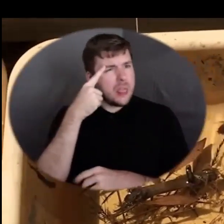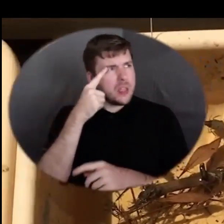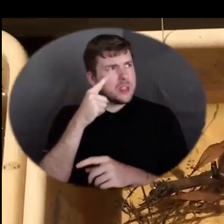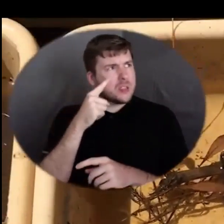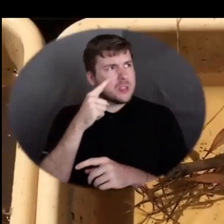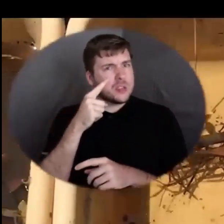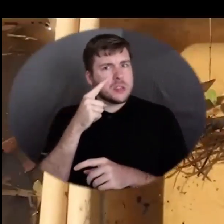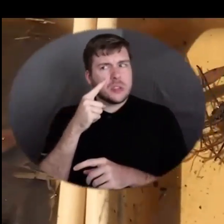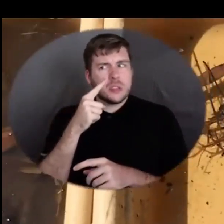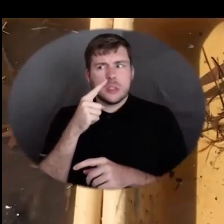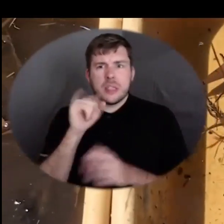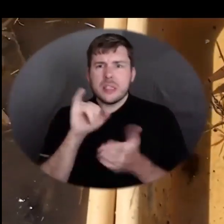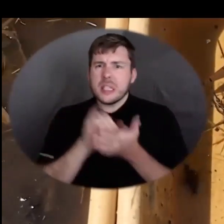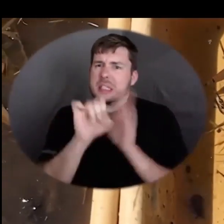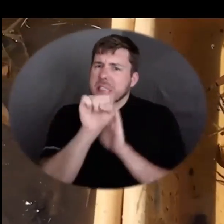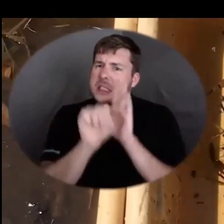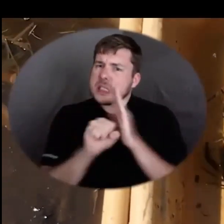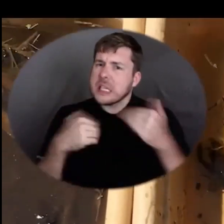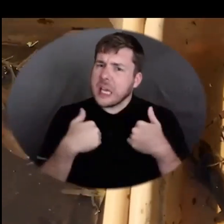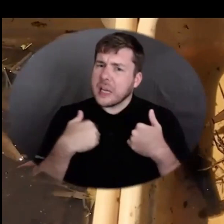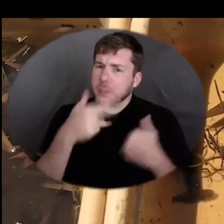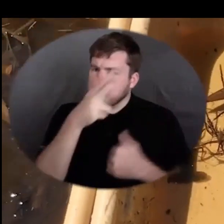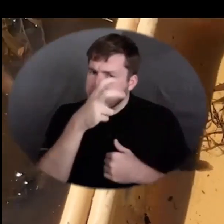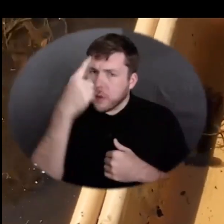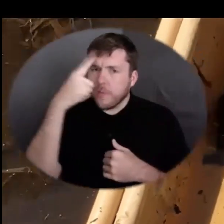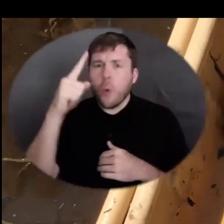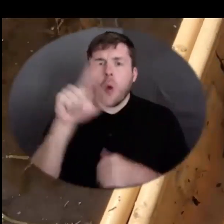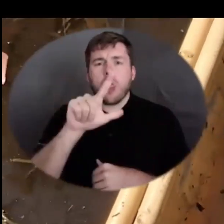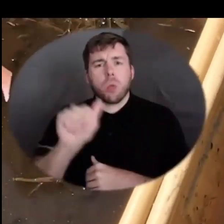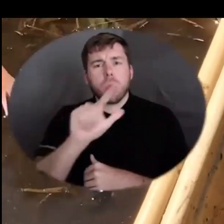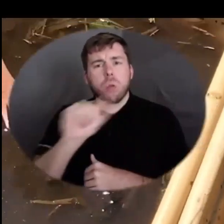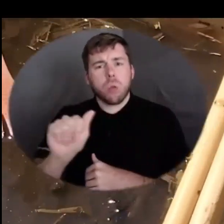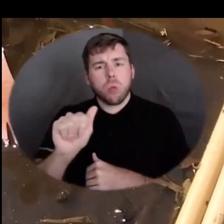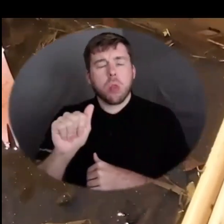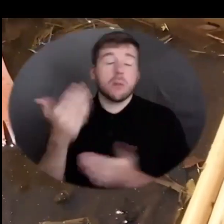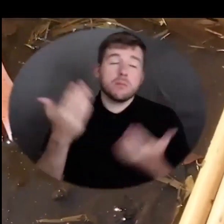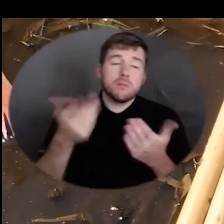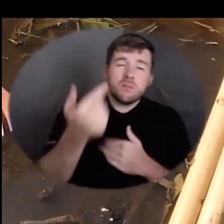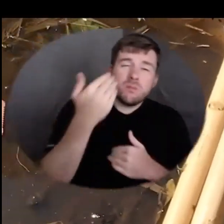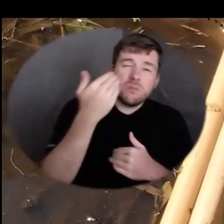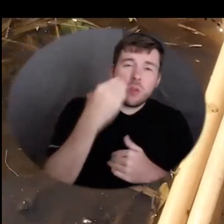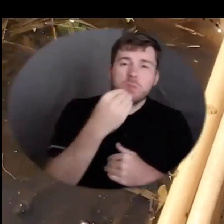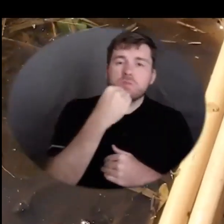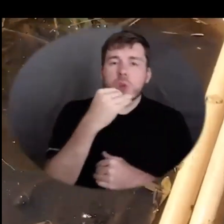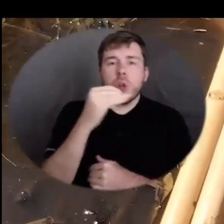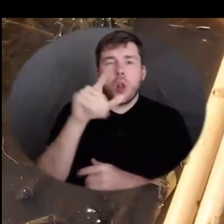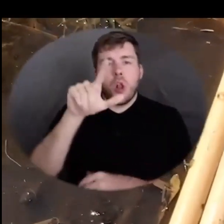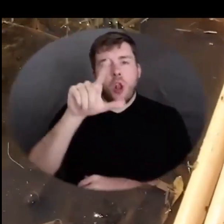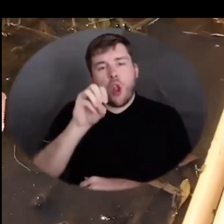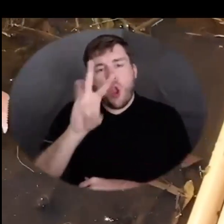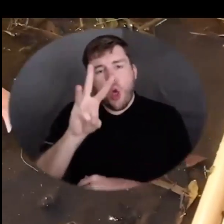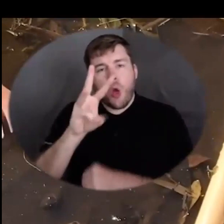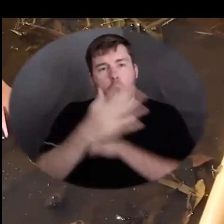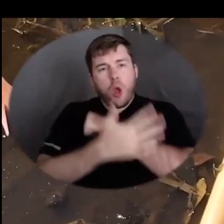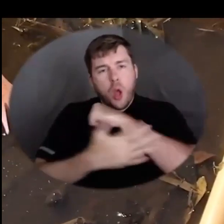And I think it's actually like the state invertebrate of Louisiana. So you ever heard of like a low country boil? These guys are